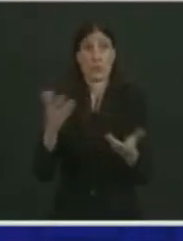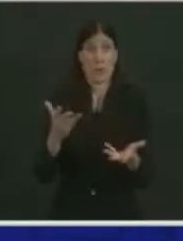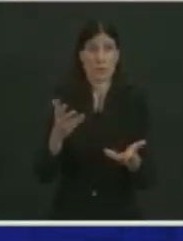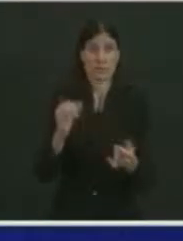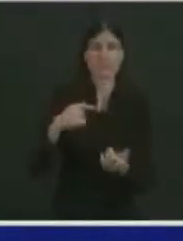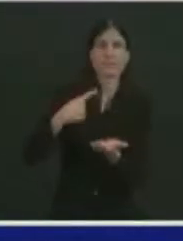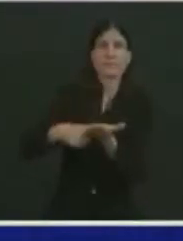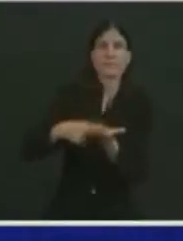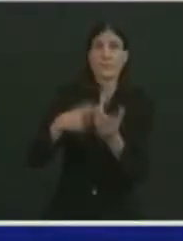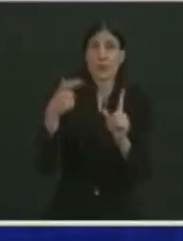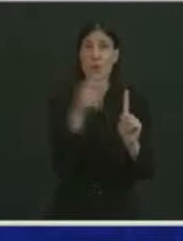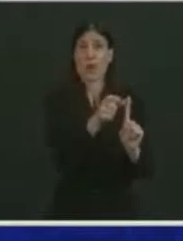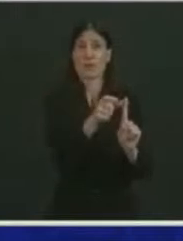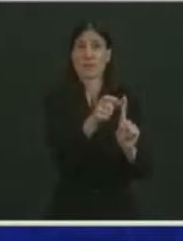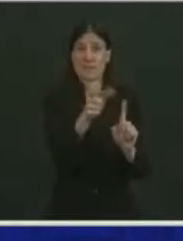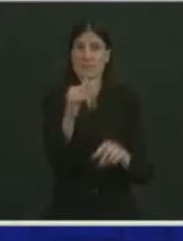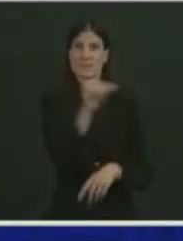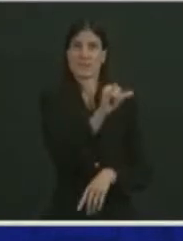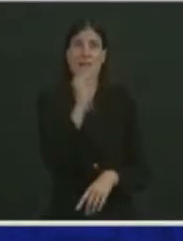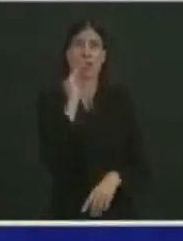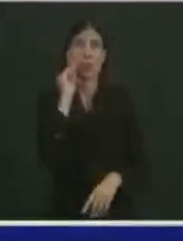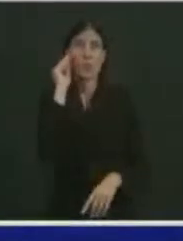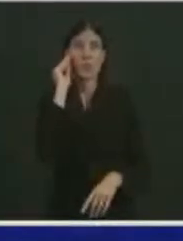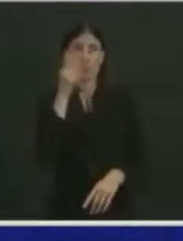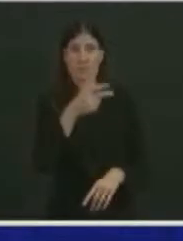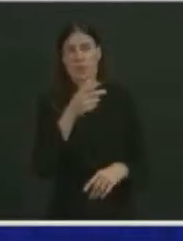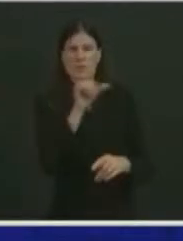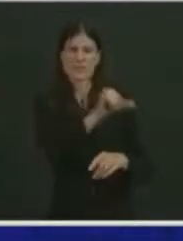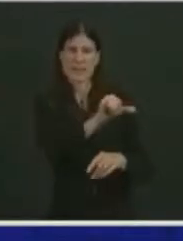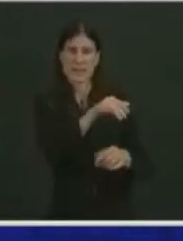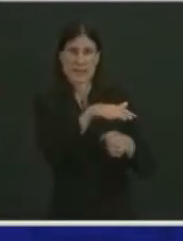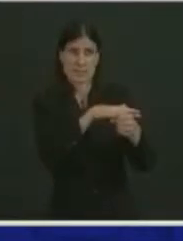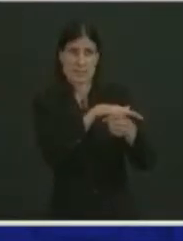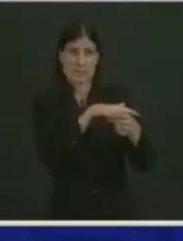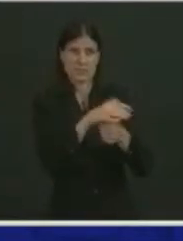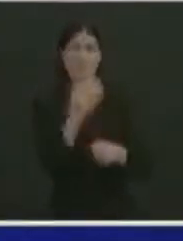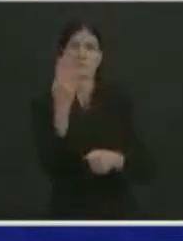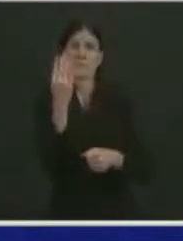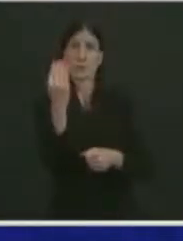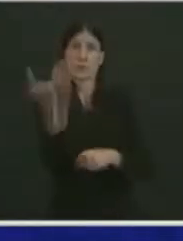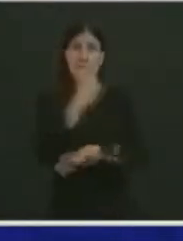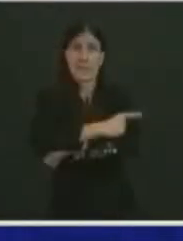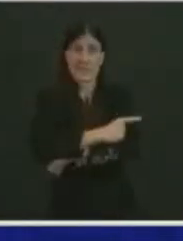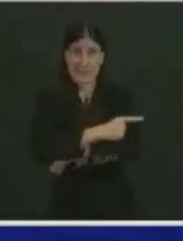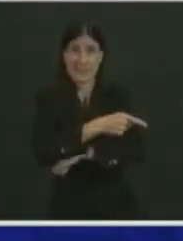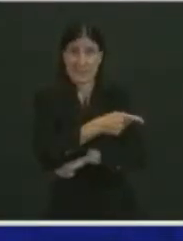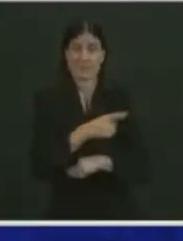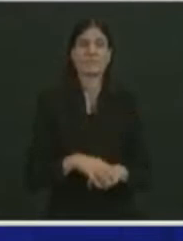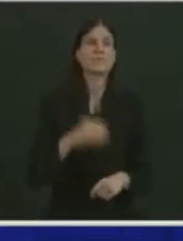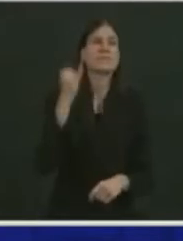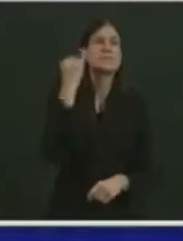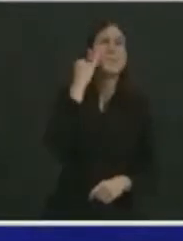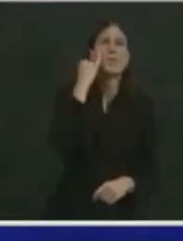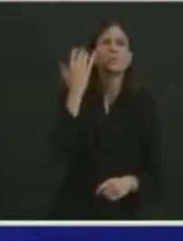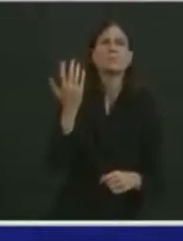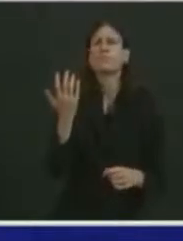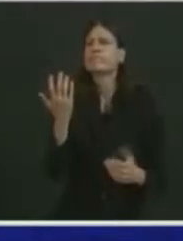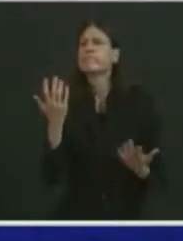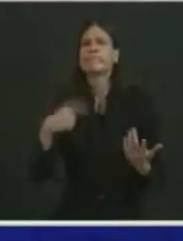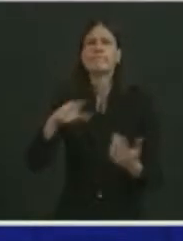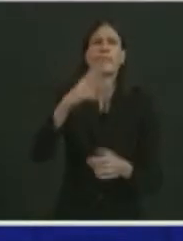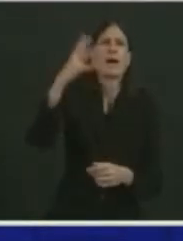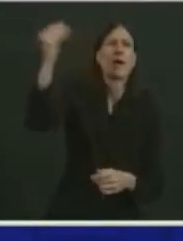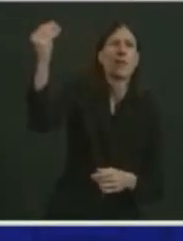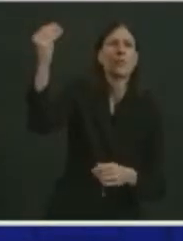begin to reopen the economy, go back to work, go back to living the way we want to live, it